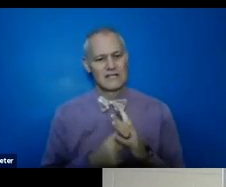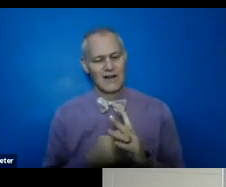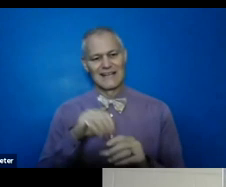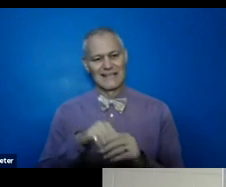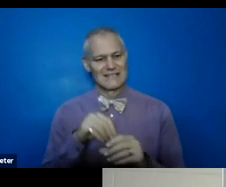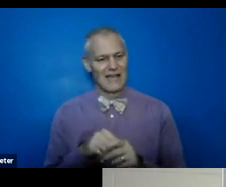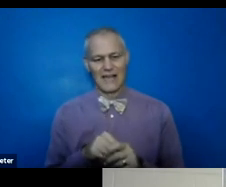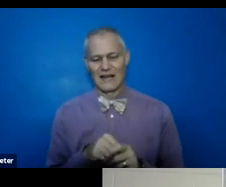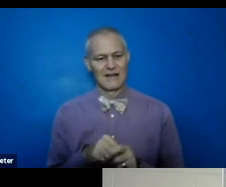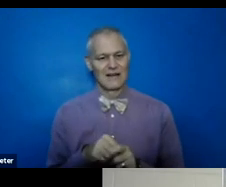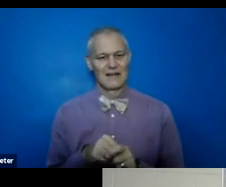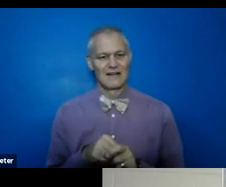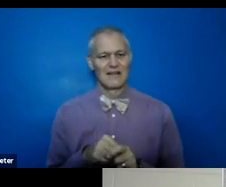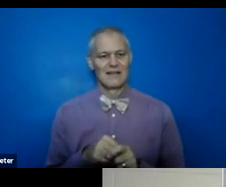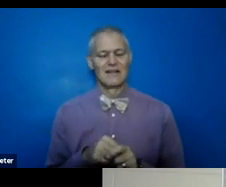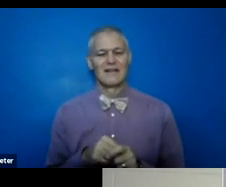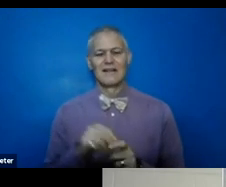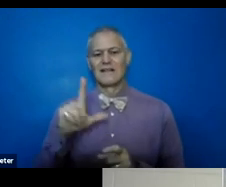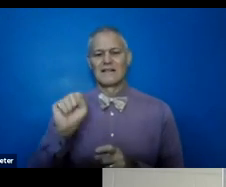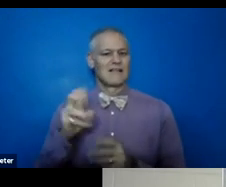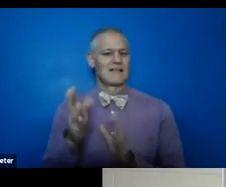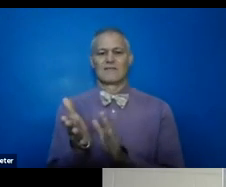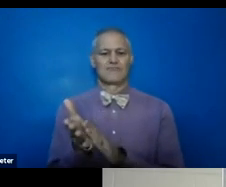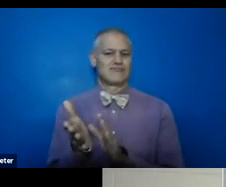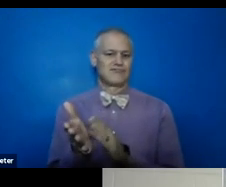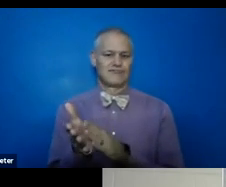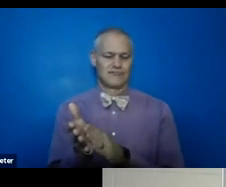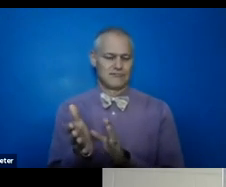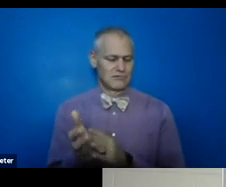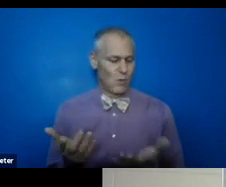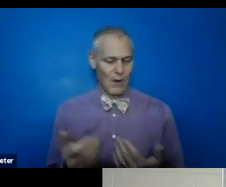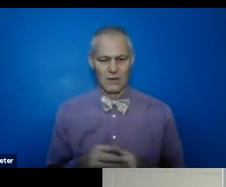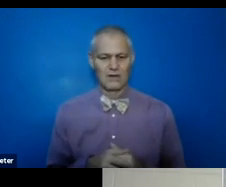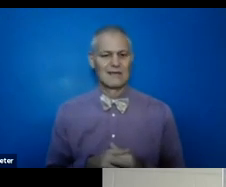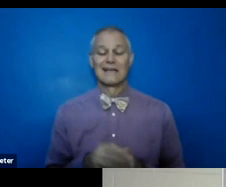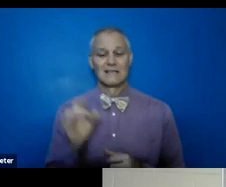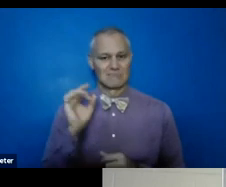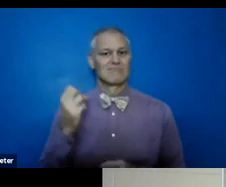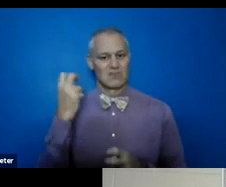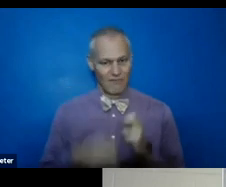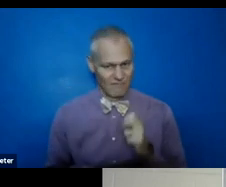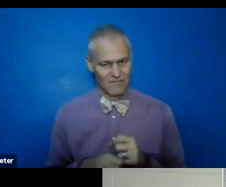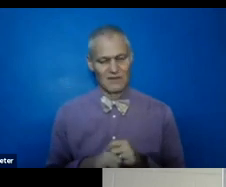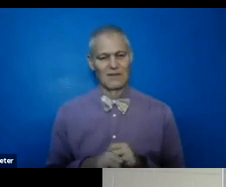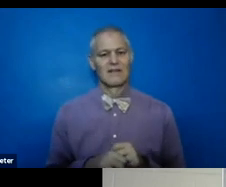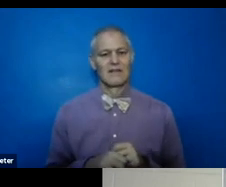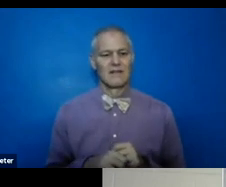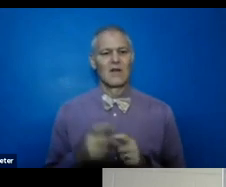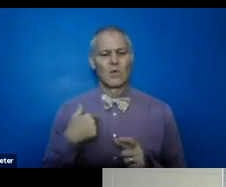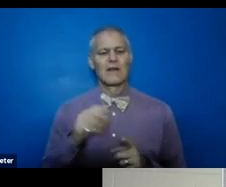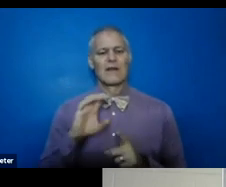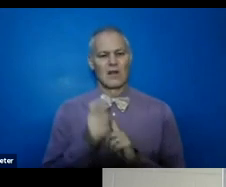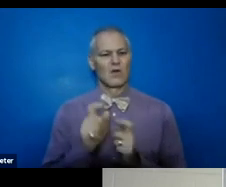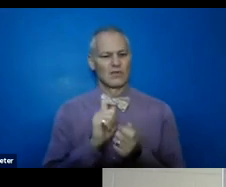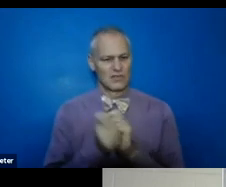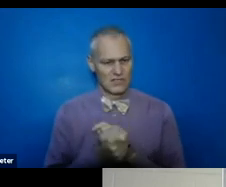was just, I mean, I give Lester all the credit in the world. It is just, it's a beast. And I think not only that, we need a culture shift.